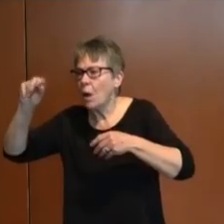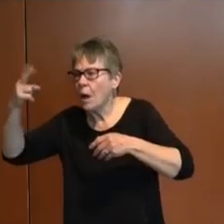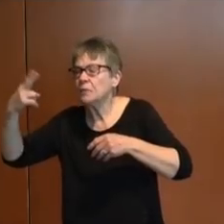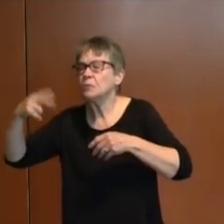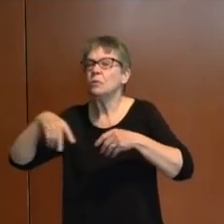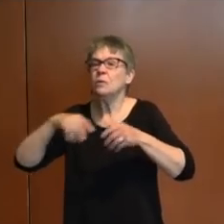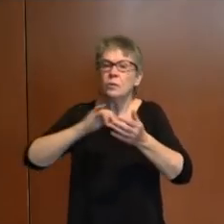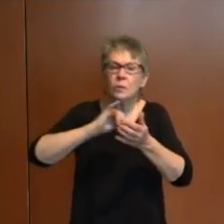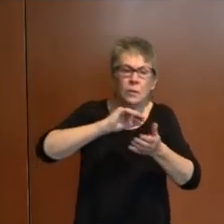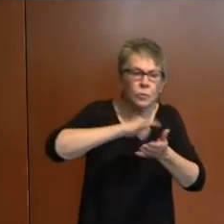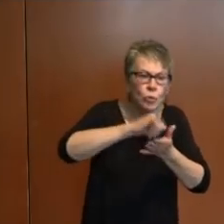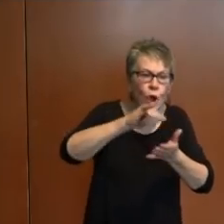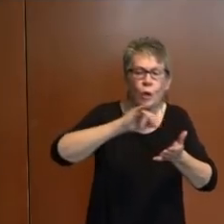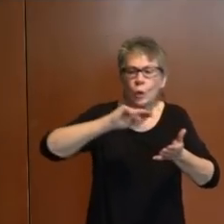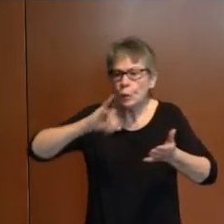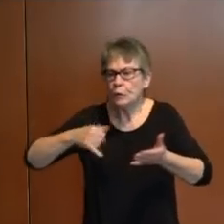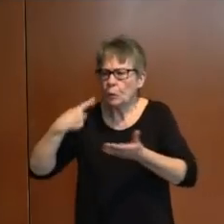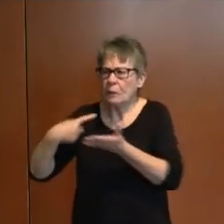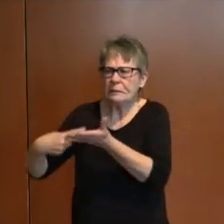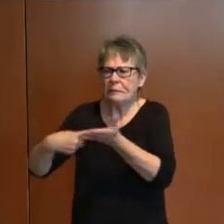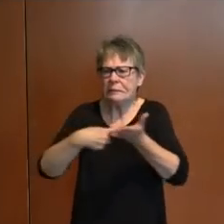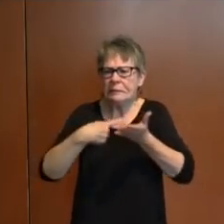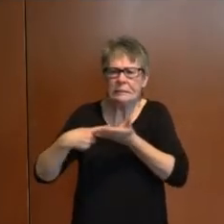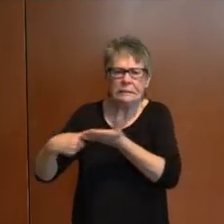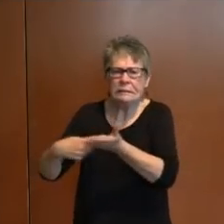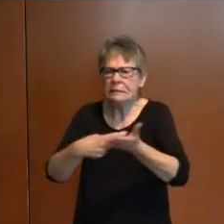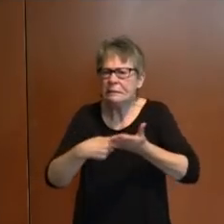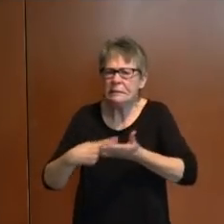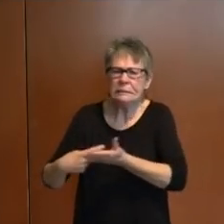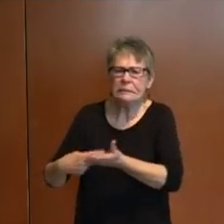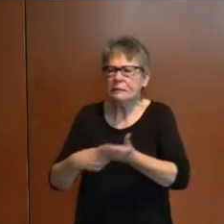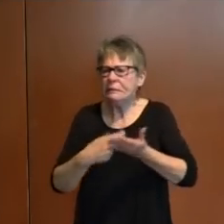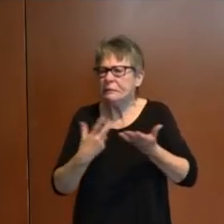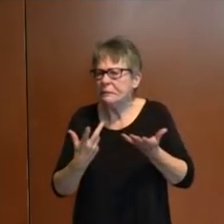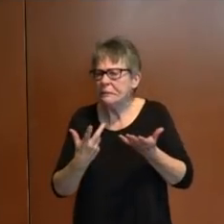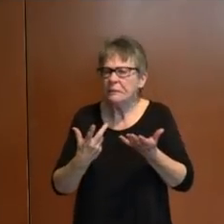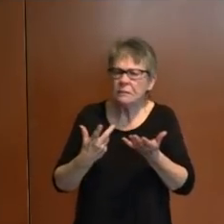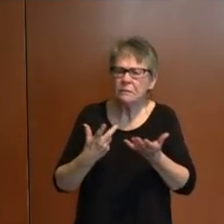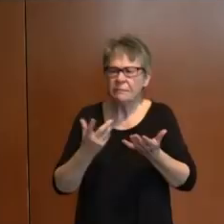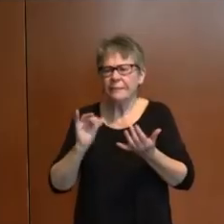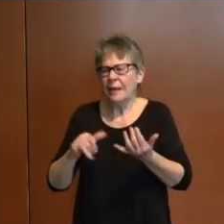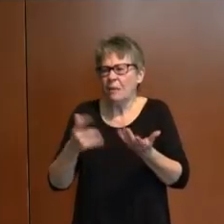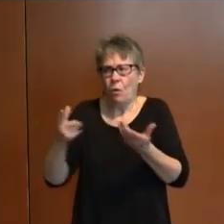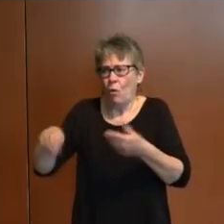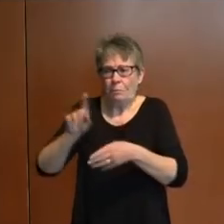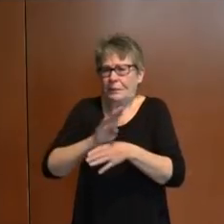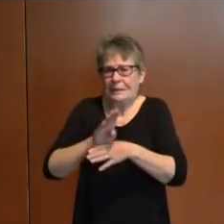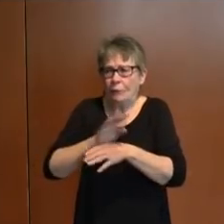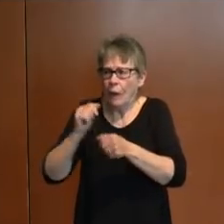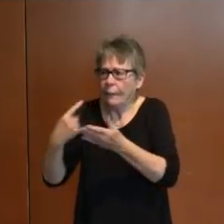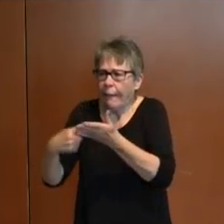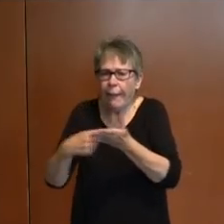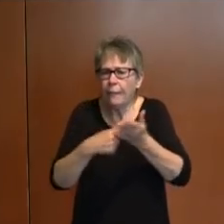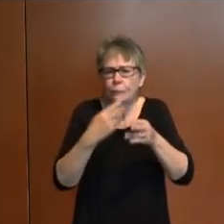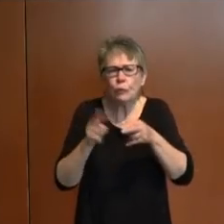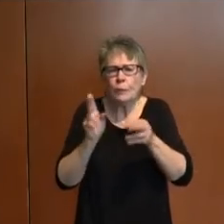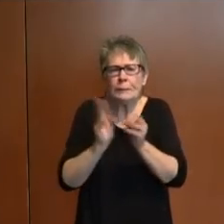transfers, although I do have to say that for the real quaternary types of services,